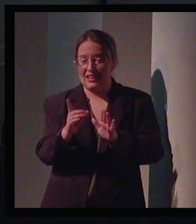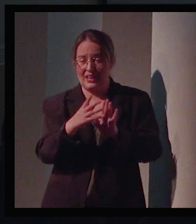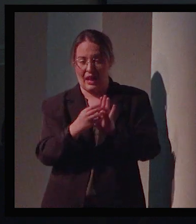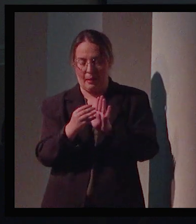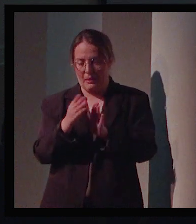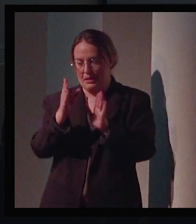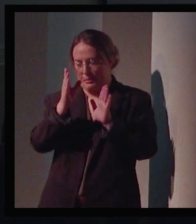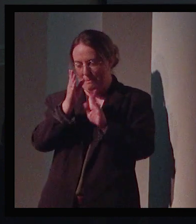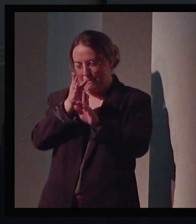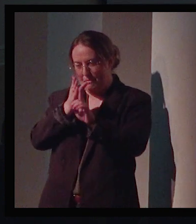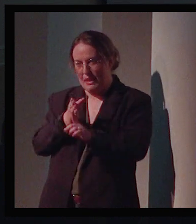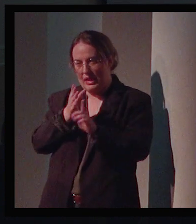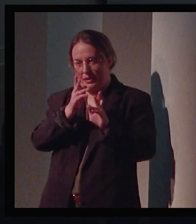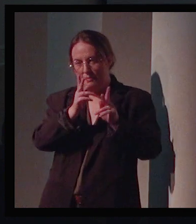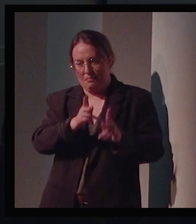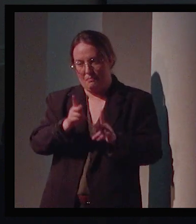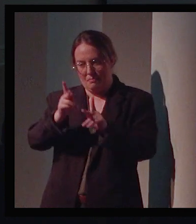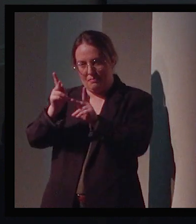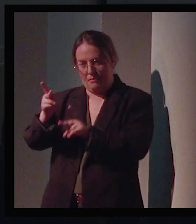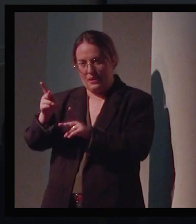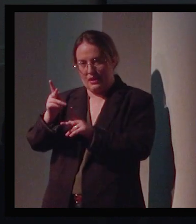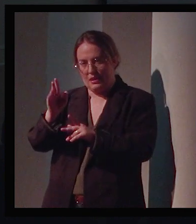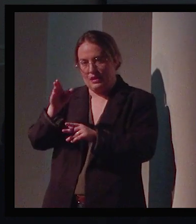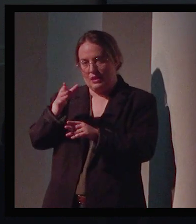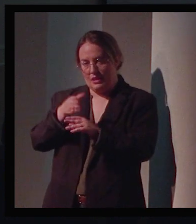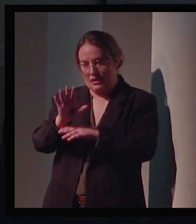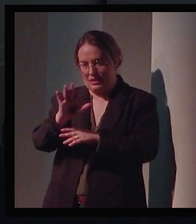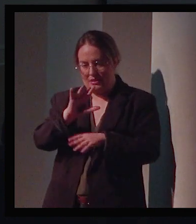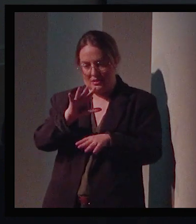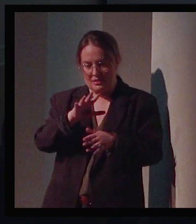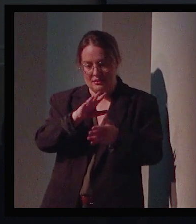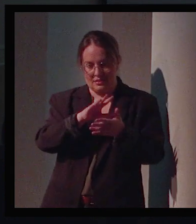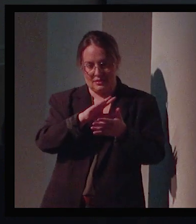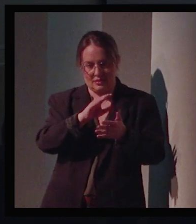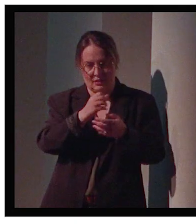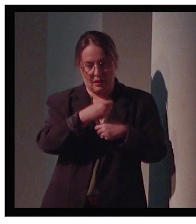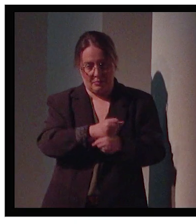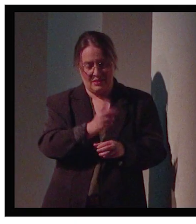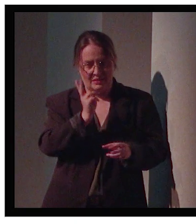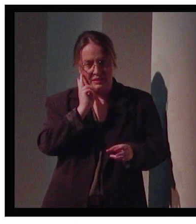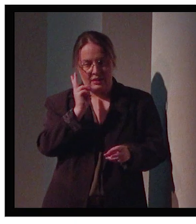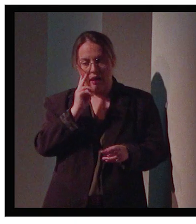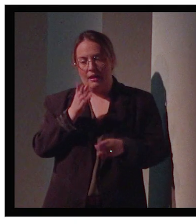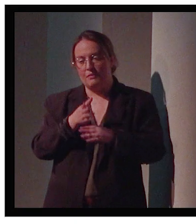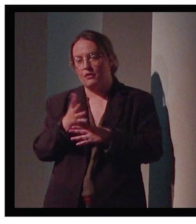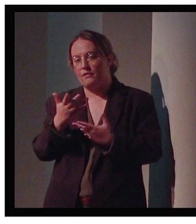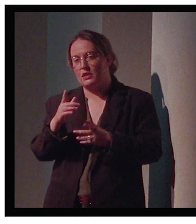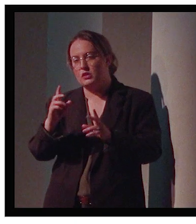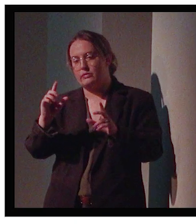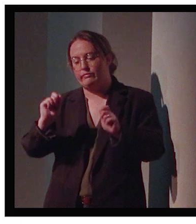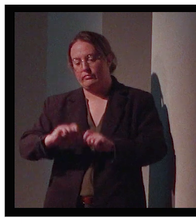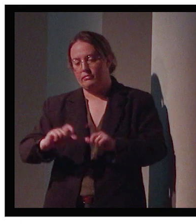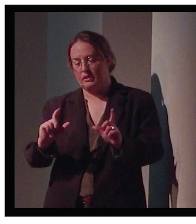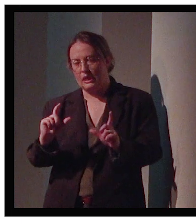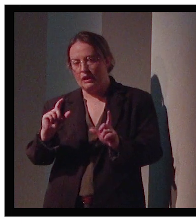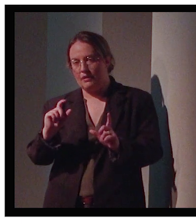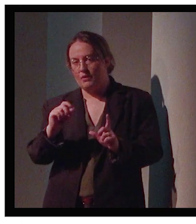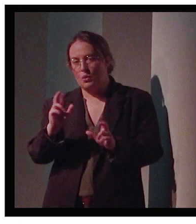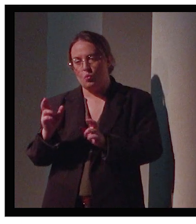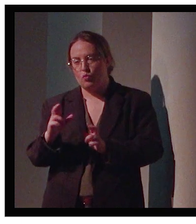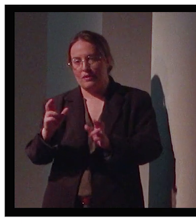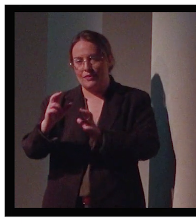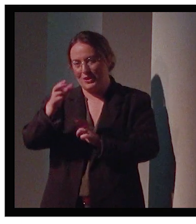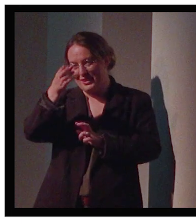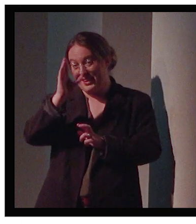his composition after a vignette of river gods that you can see there in the lower right in this